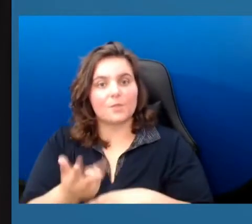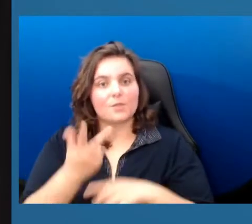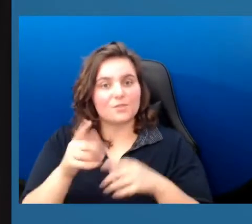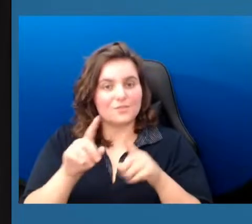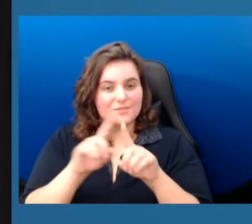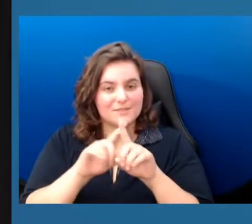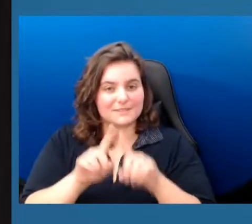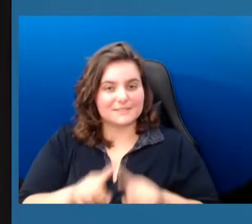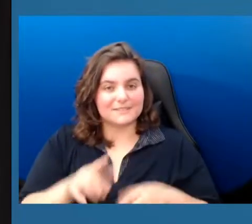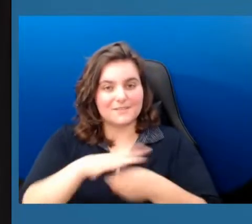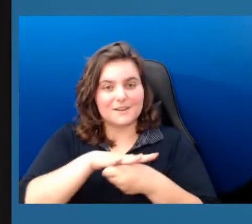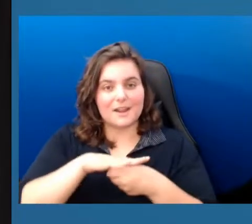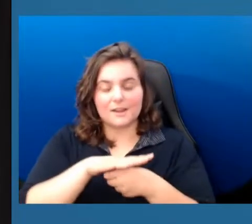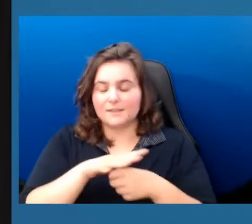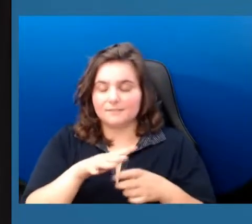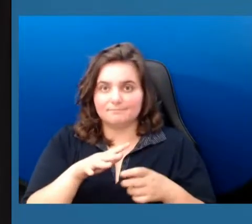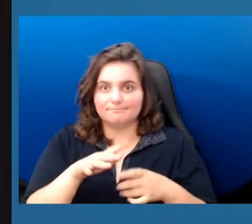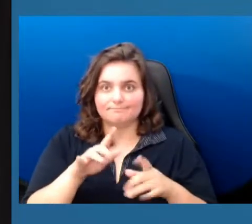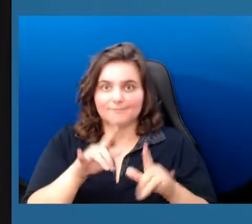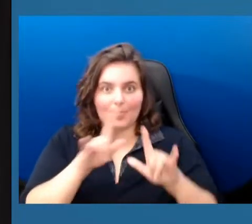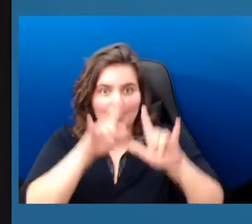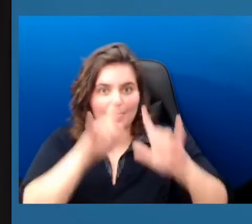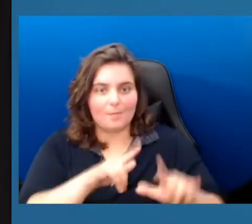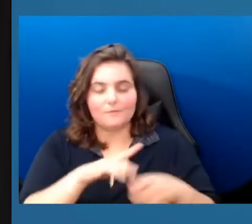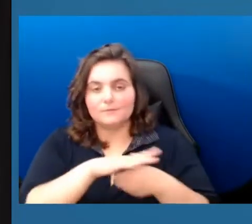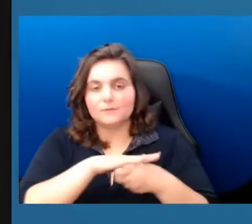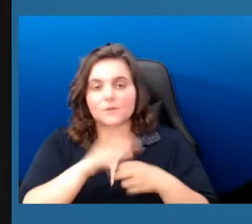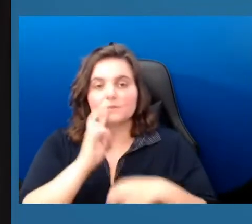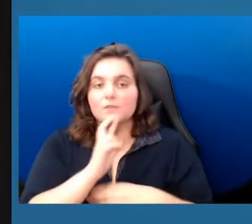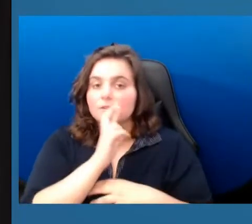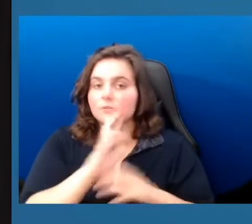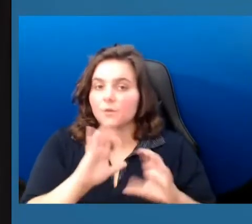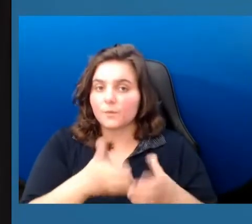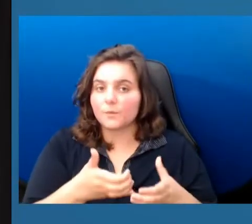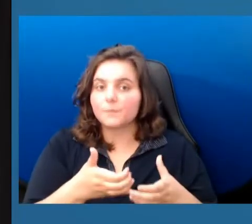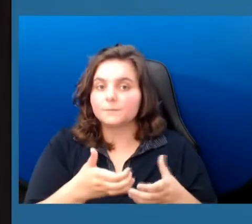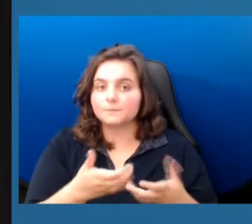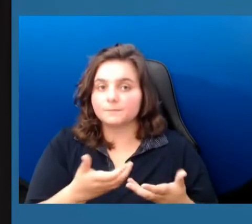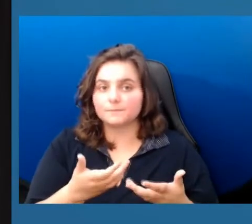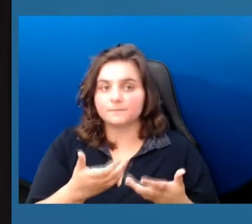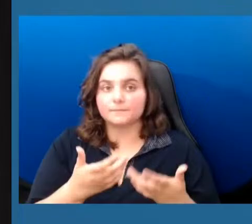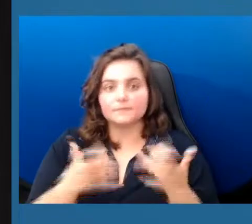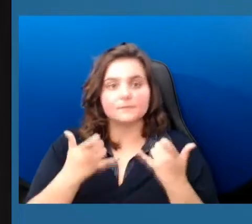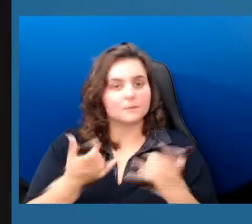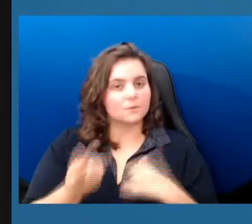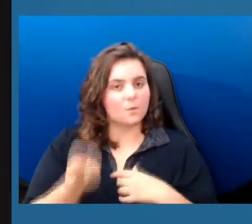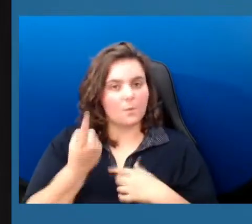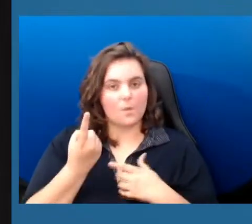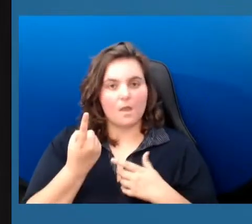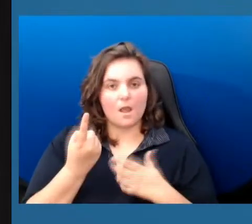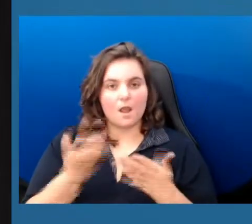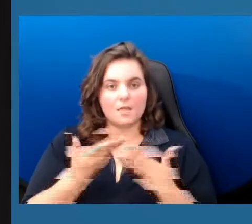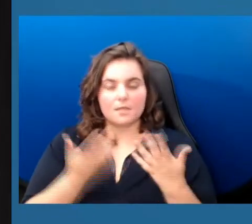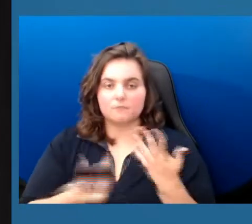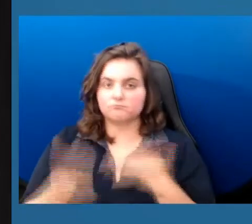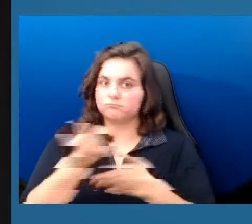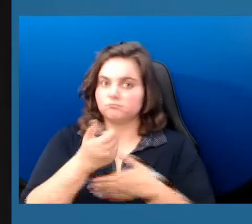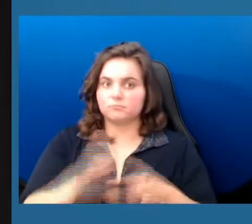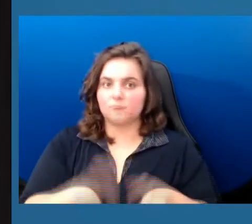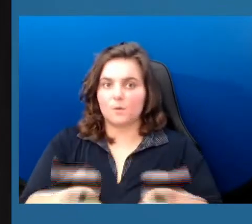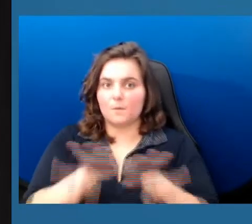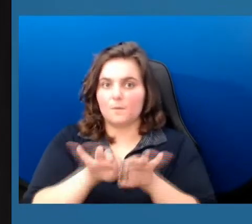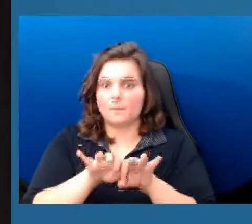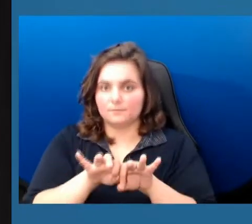group. At Simone's Kitchen, there's arguably one thing for us that is more important than serving wholesome food, and that